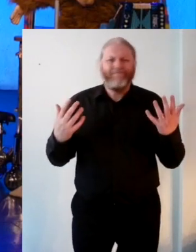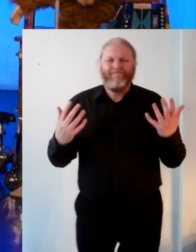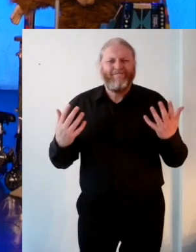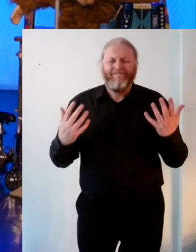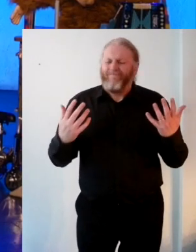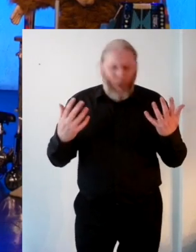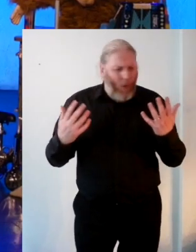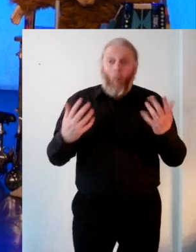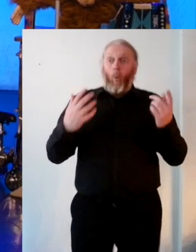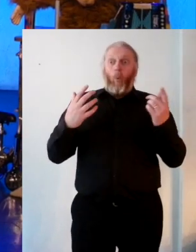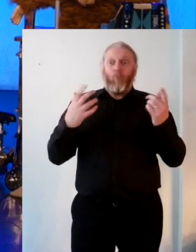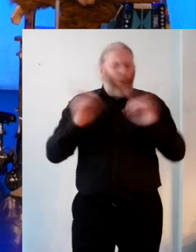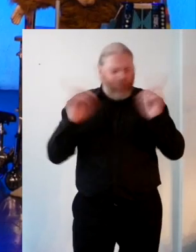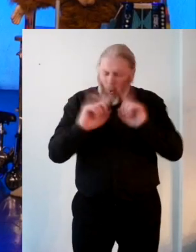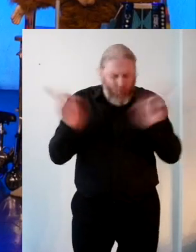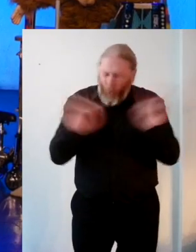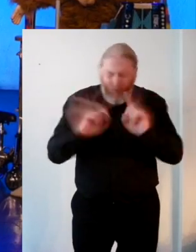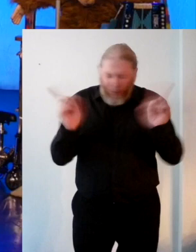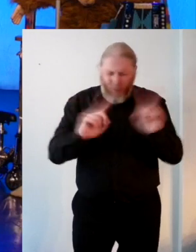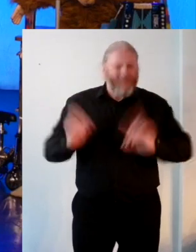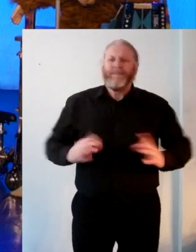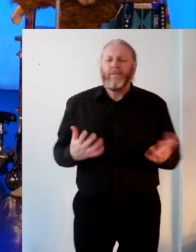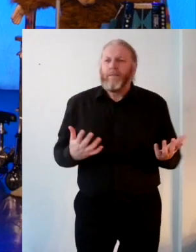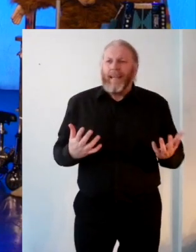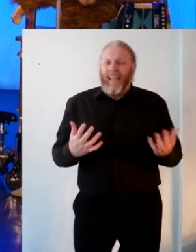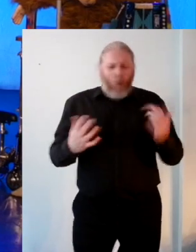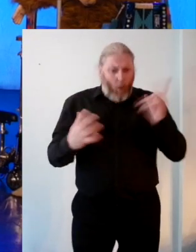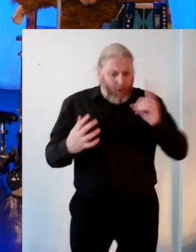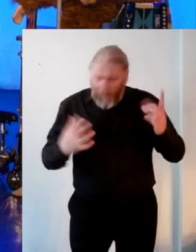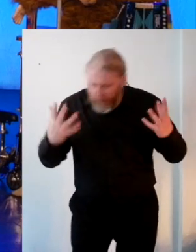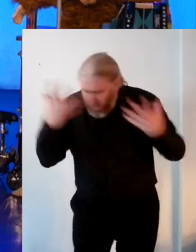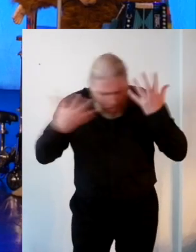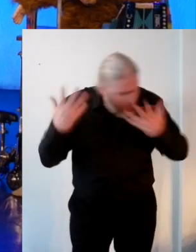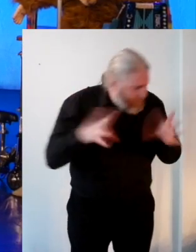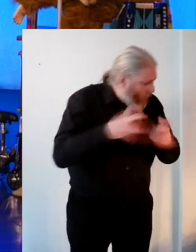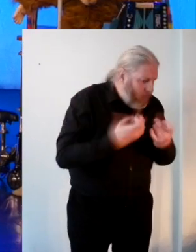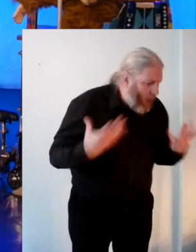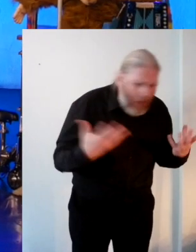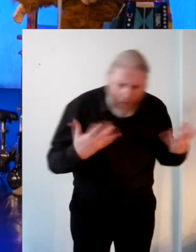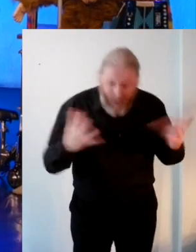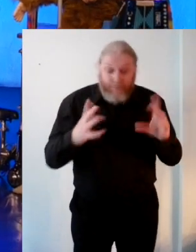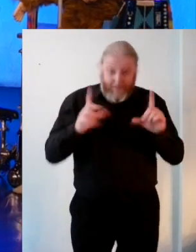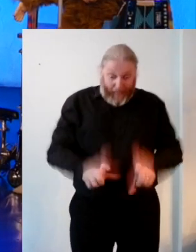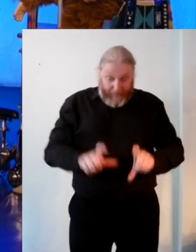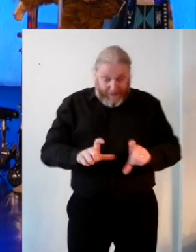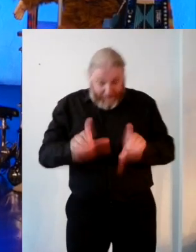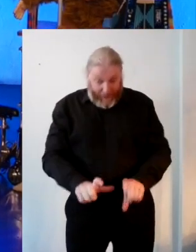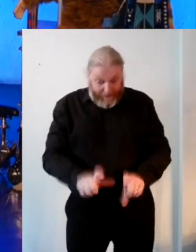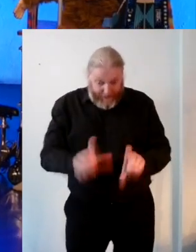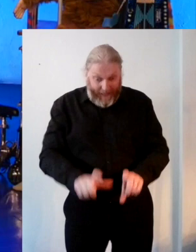No. No, no, no, no, no. Oh, no, come back. Right, no. Stay, stay.